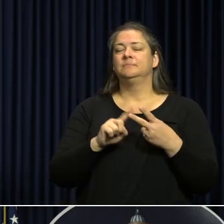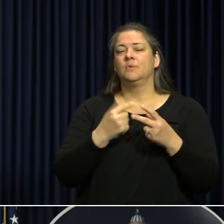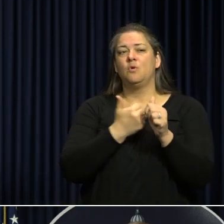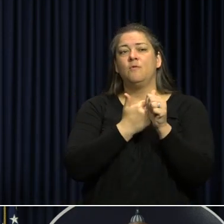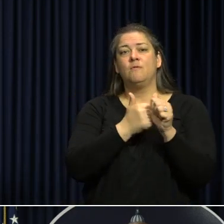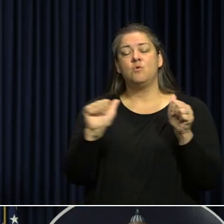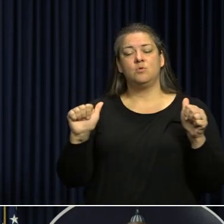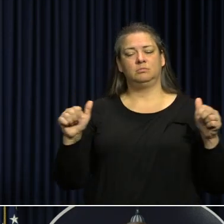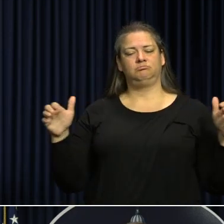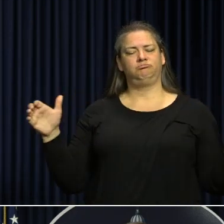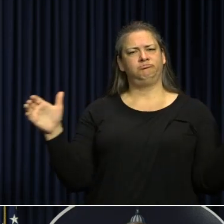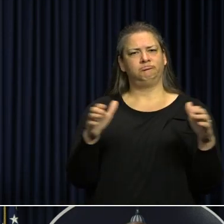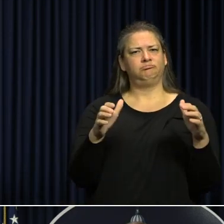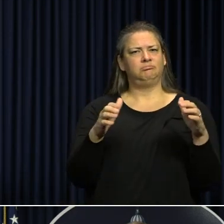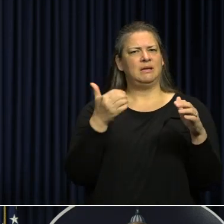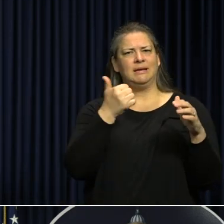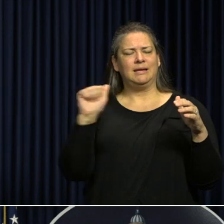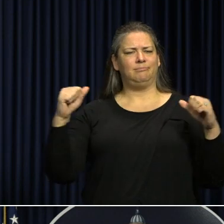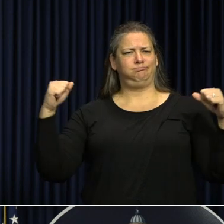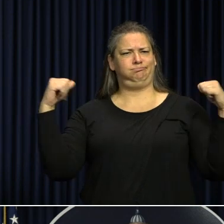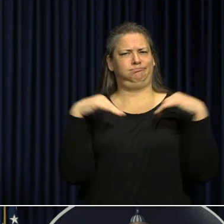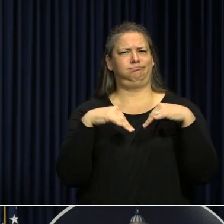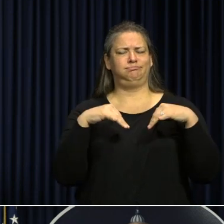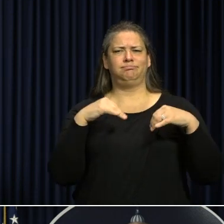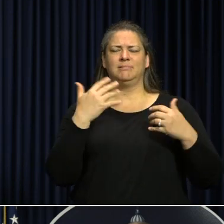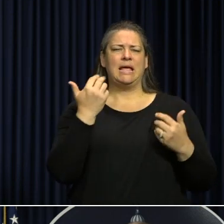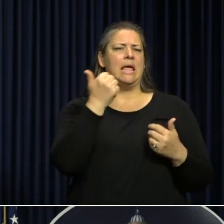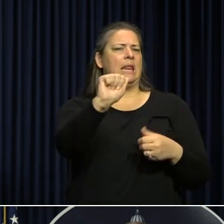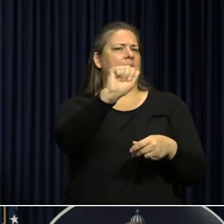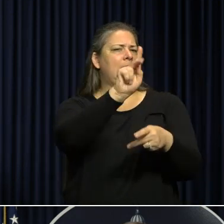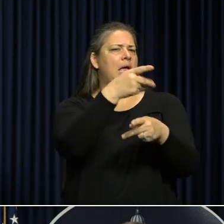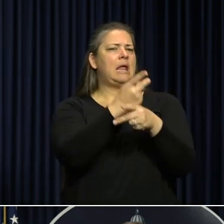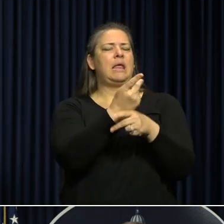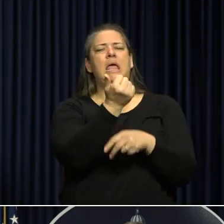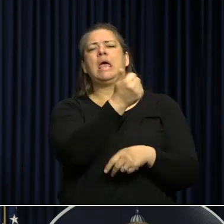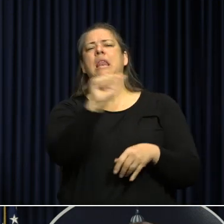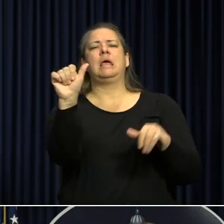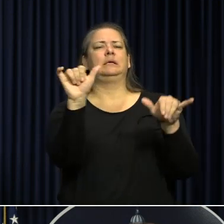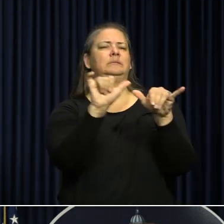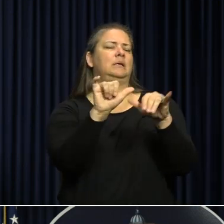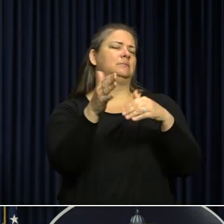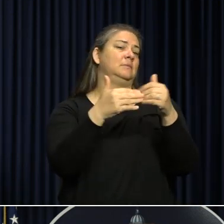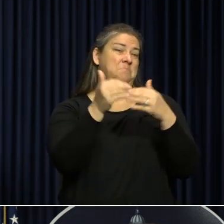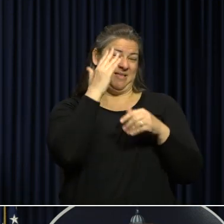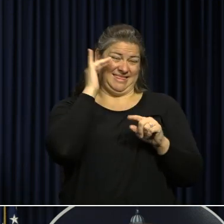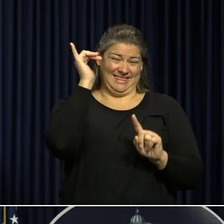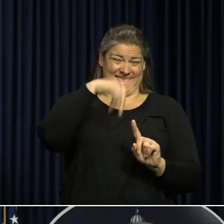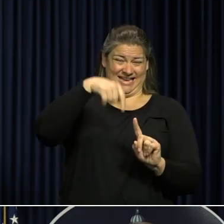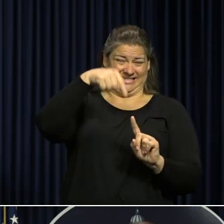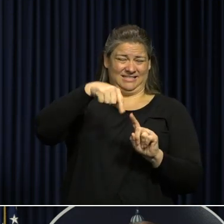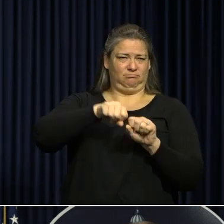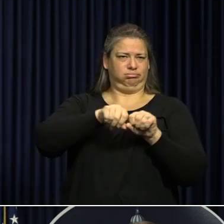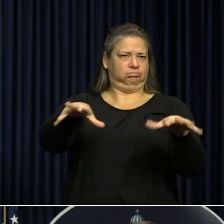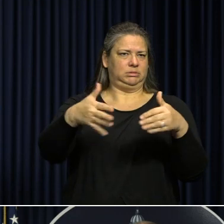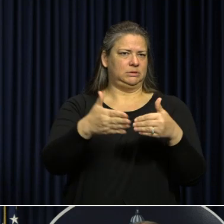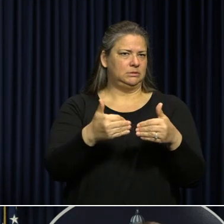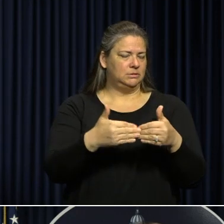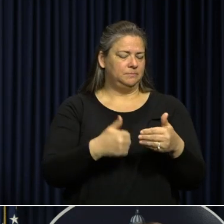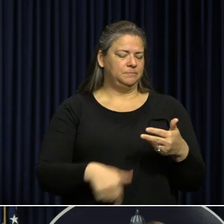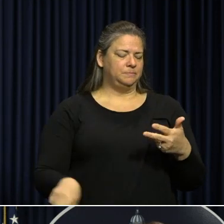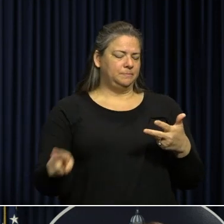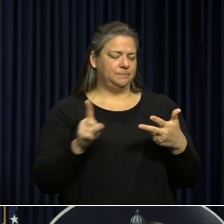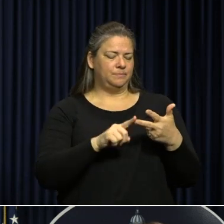any size, of any type. Just remember how important that is. That's how the virus spreads. Practice social